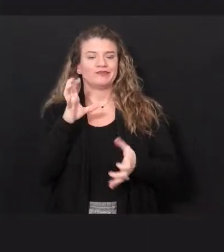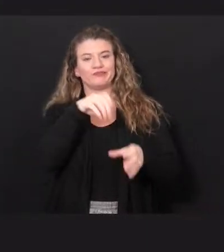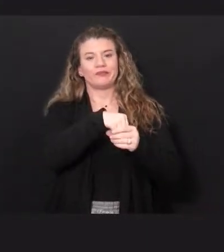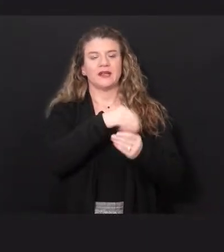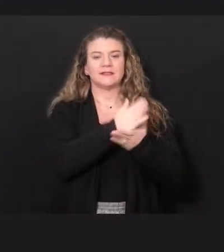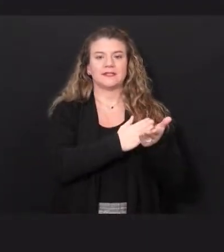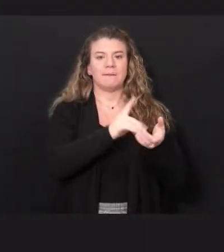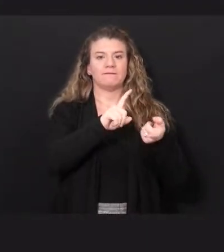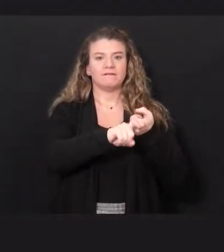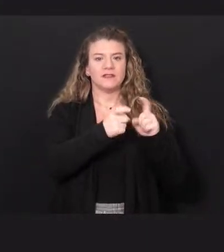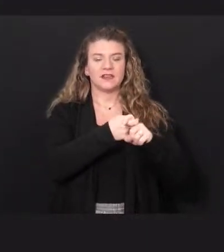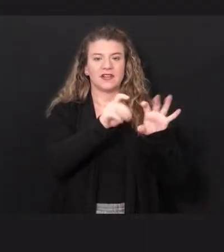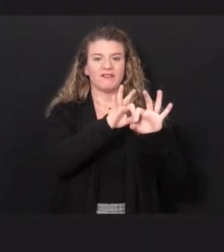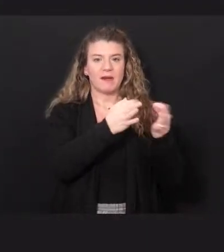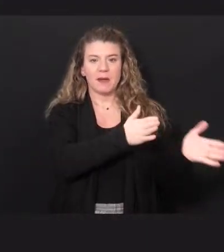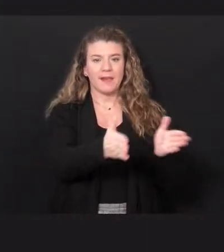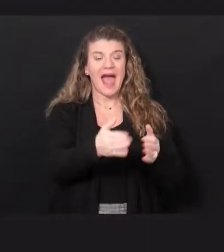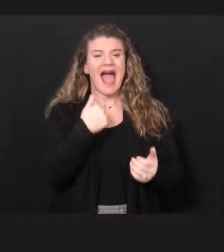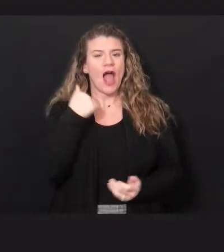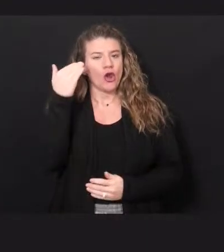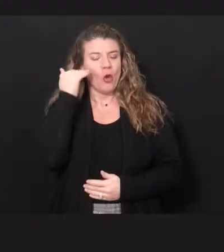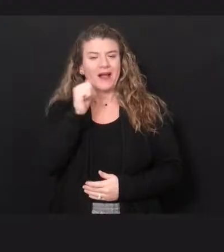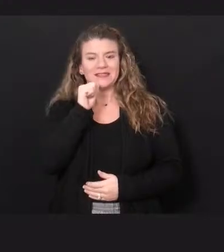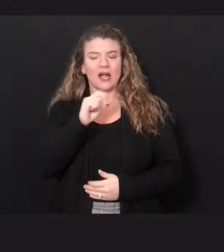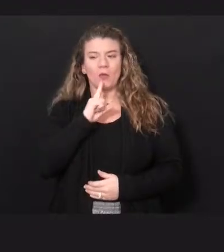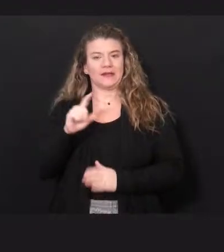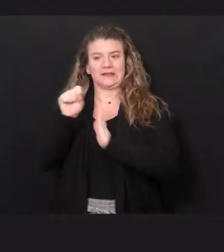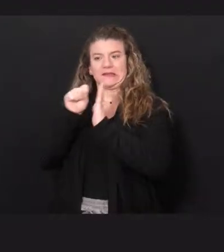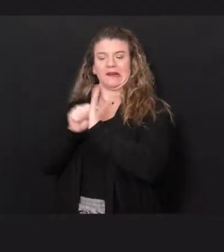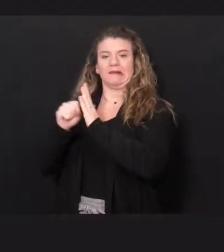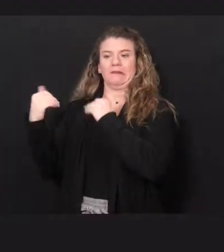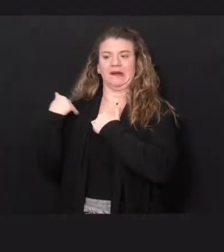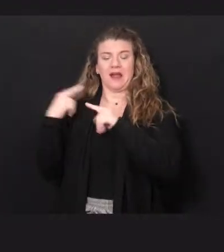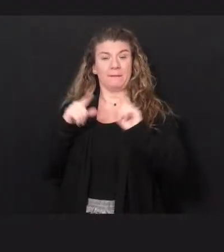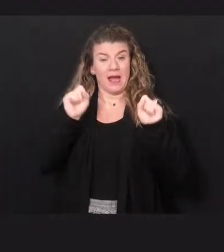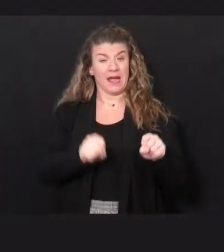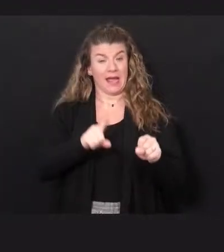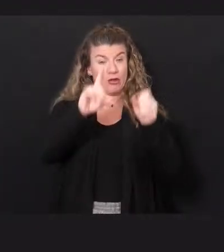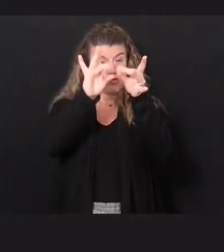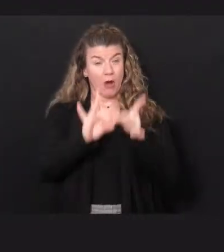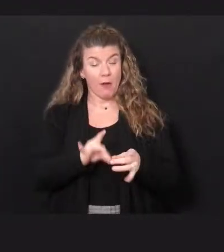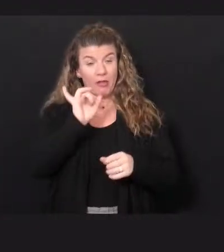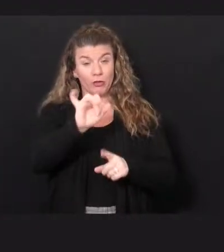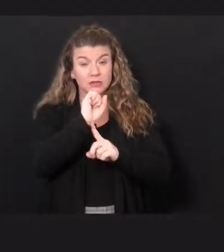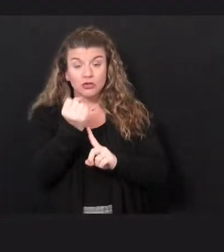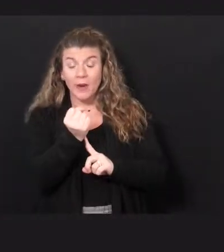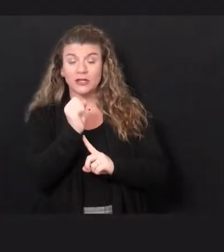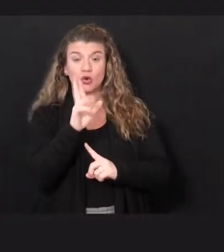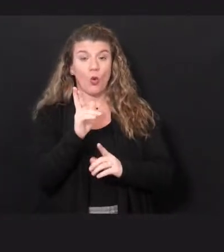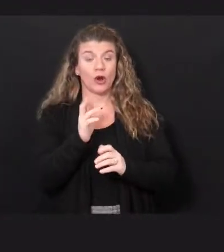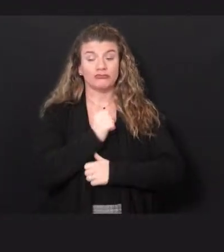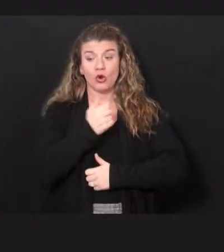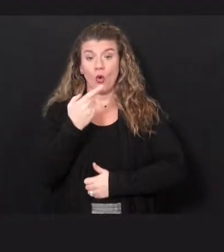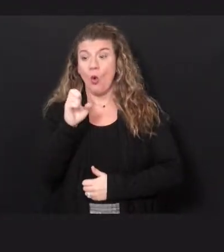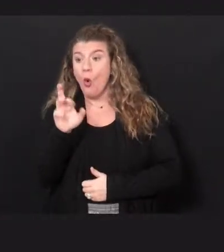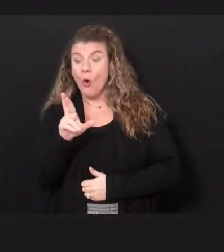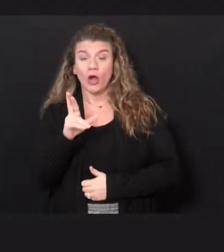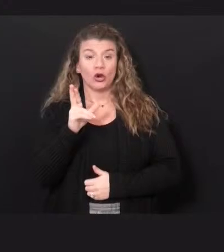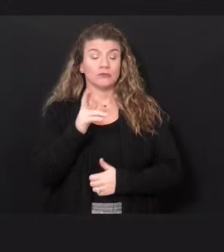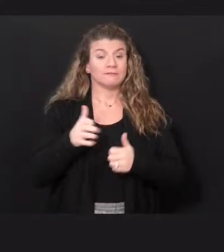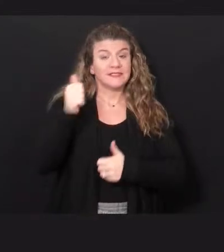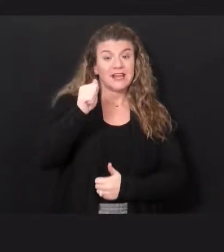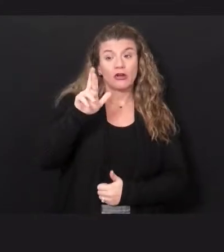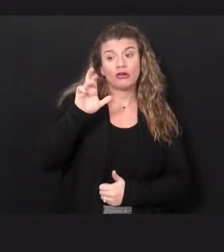that's out of the state's hands, but Governor, could you comment on those situations, or General Hoyer or Secretary Crouch,